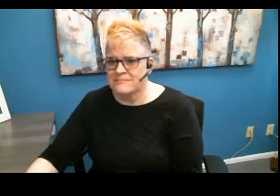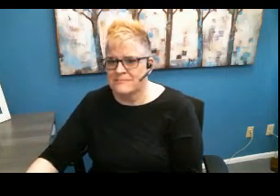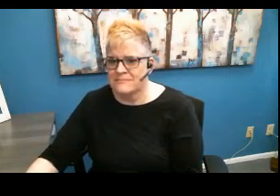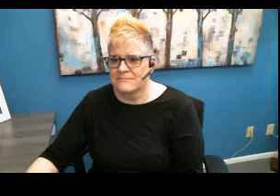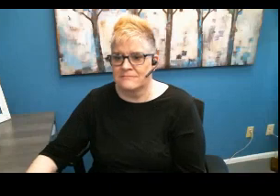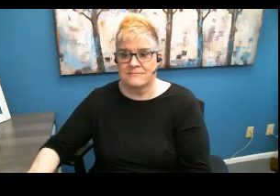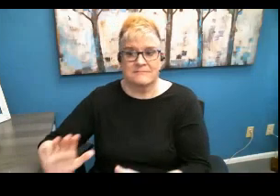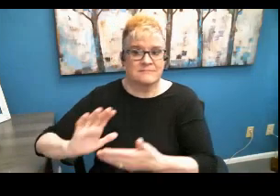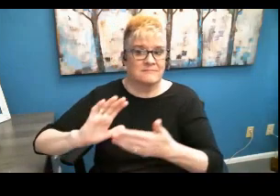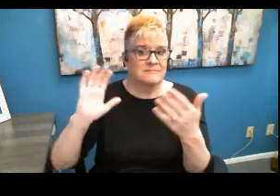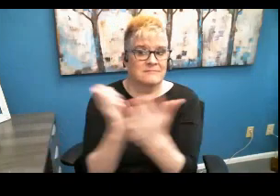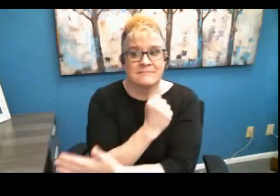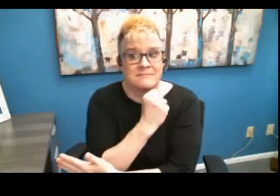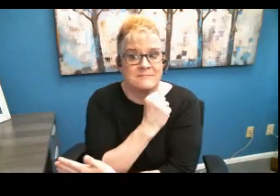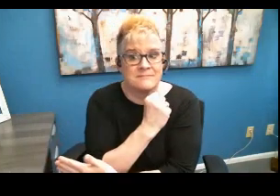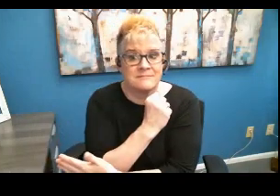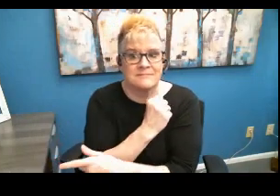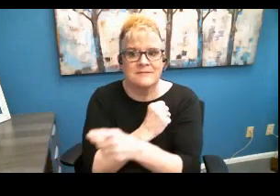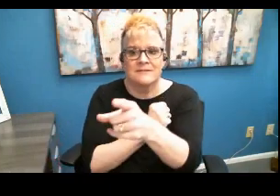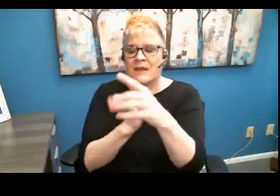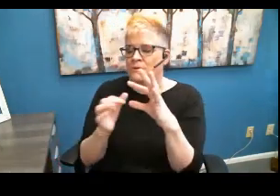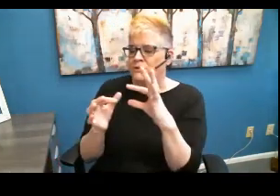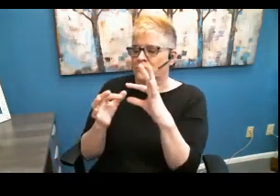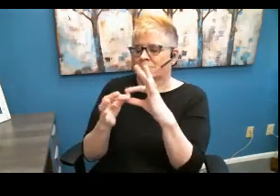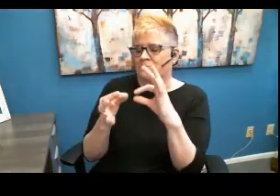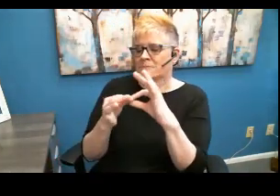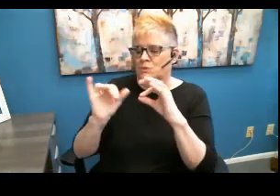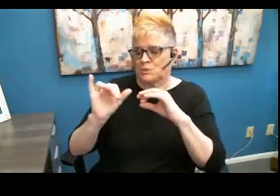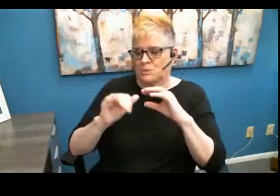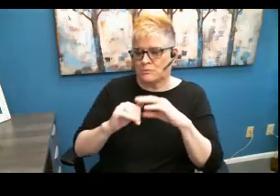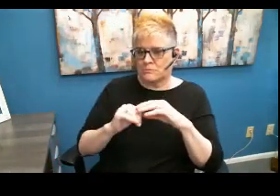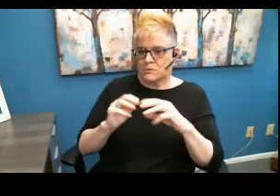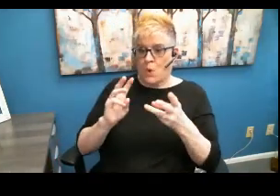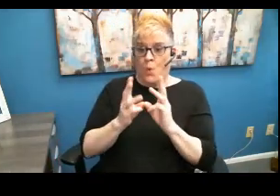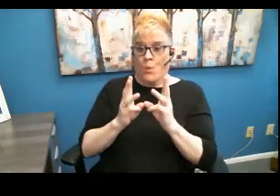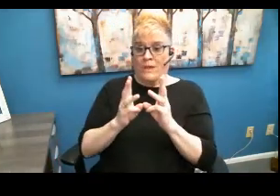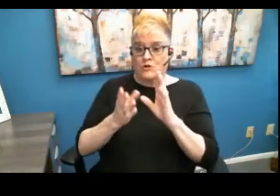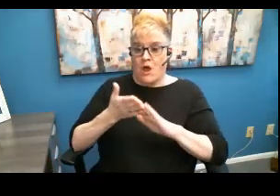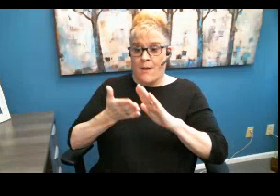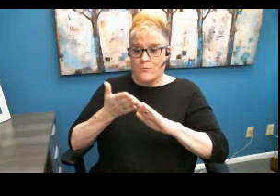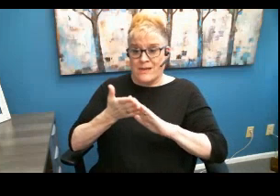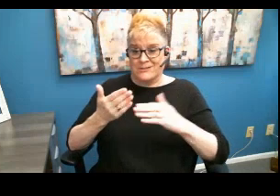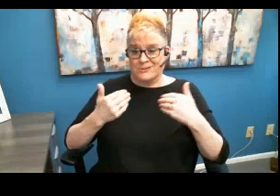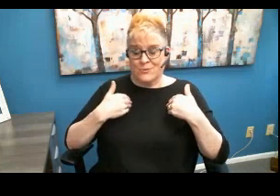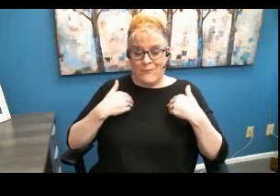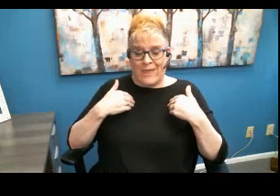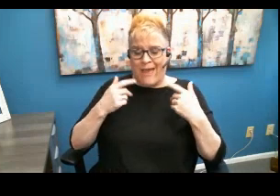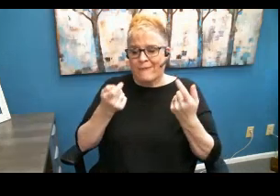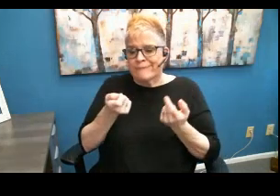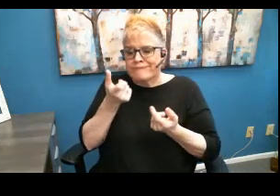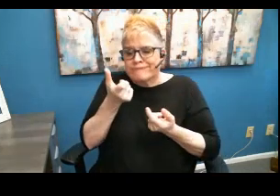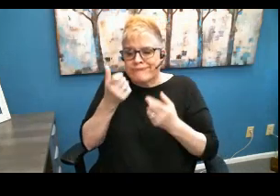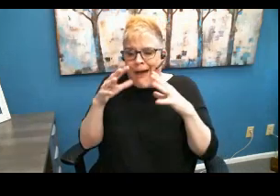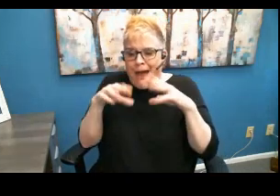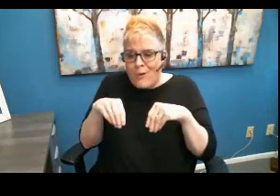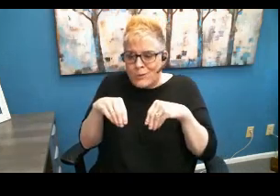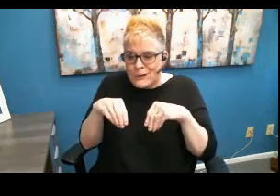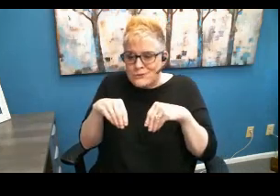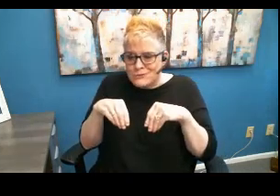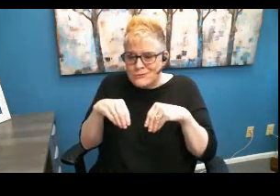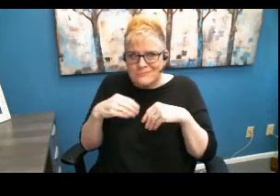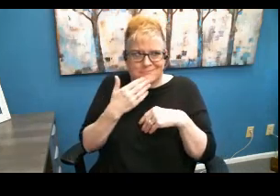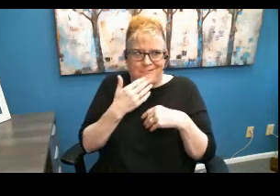Last chance, anyone? I would just mention too, our winter operations, if we have small outages, like I mentioned before, let's say